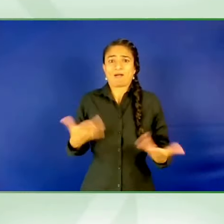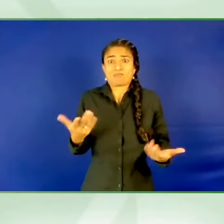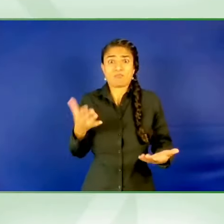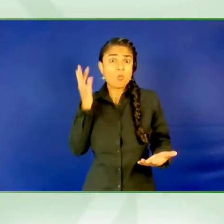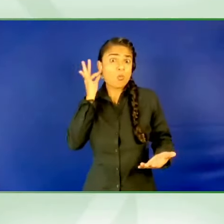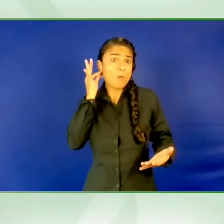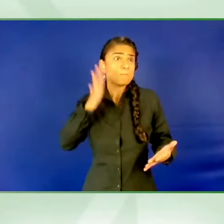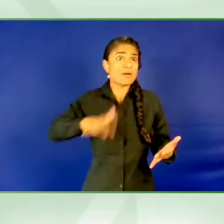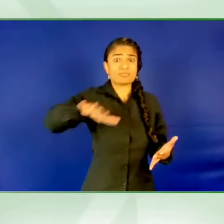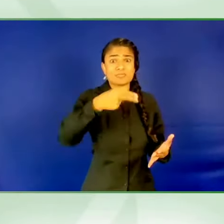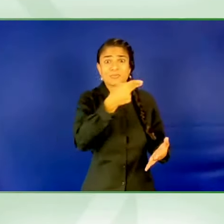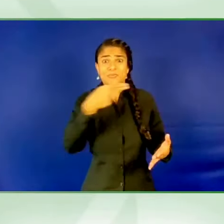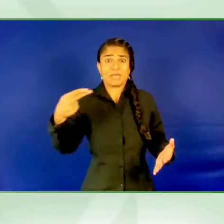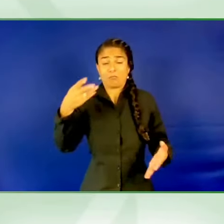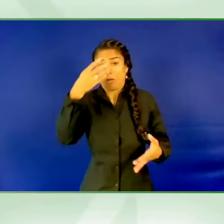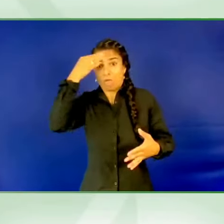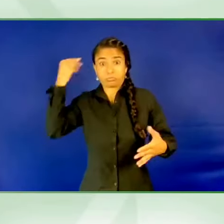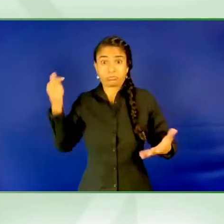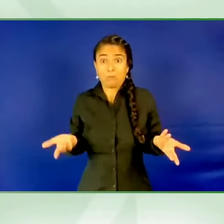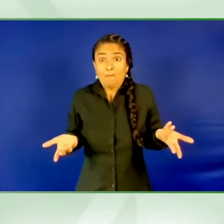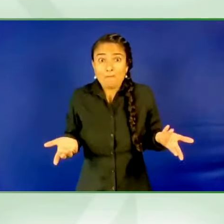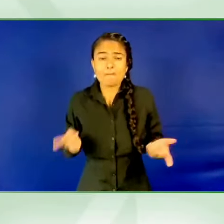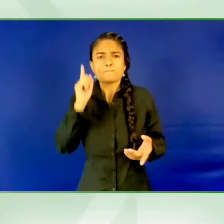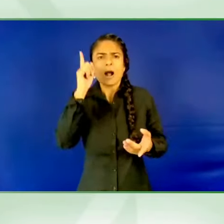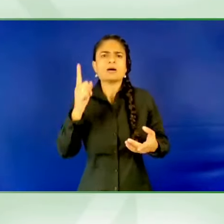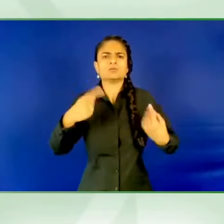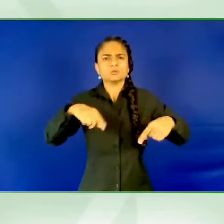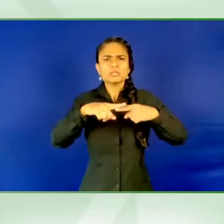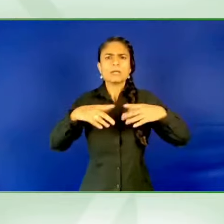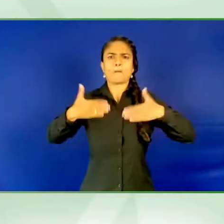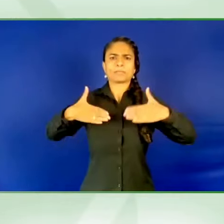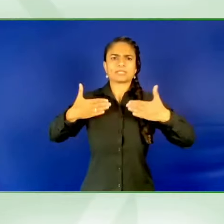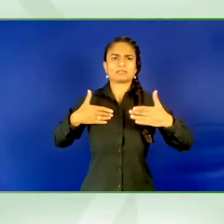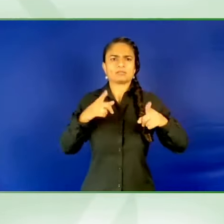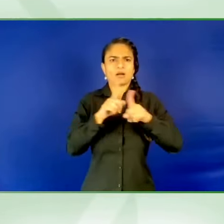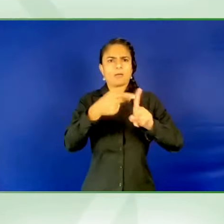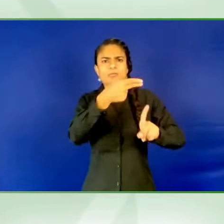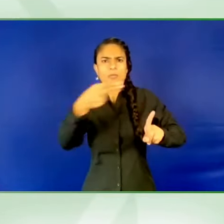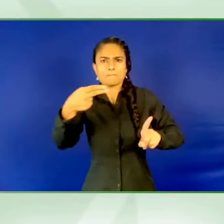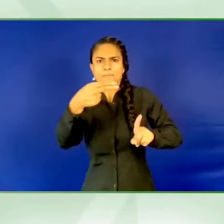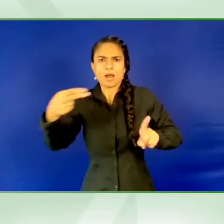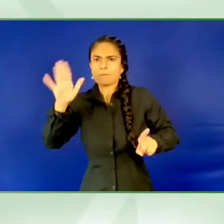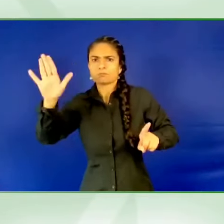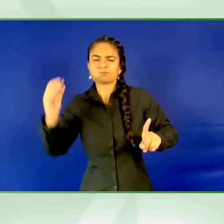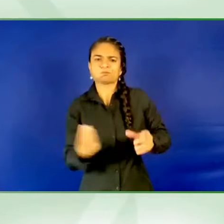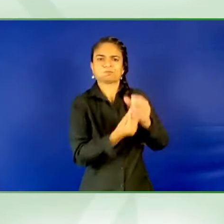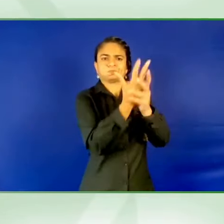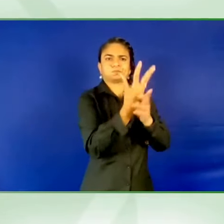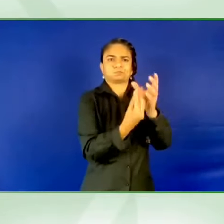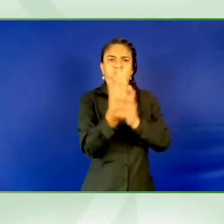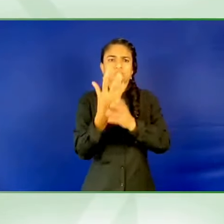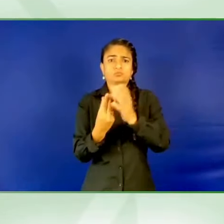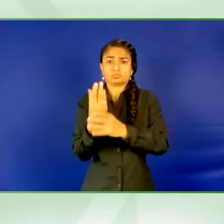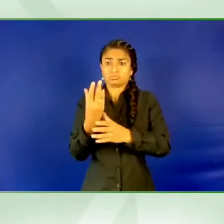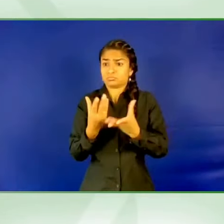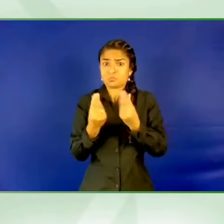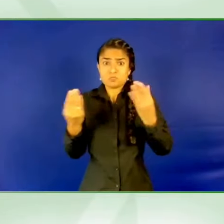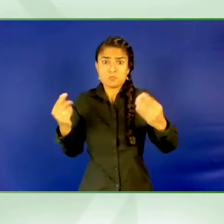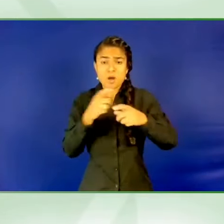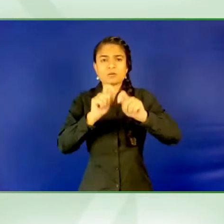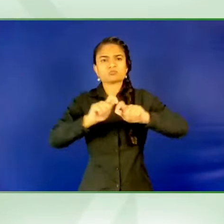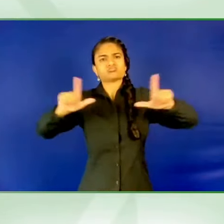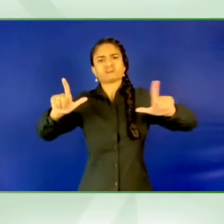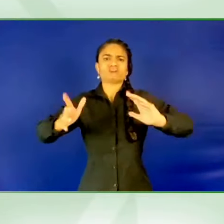have brought the attention on gender and astronomy, because what happens is that we can have women in mathematics,